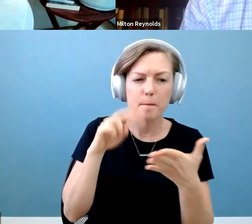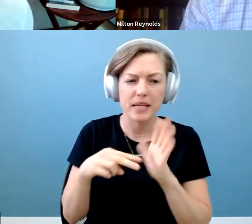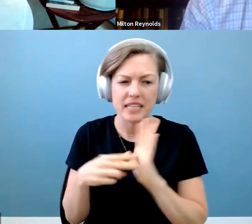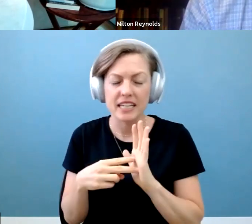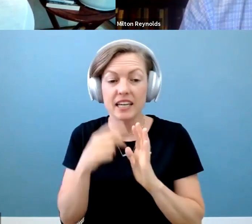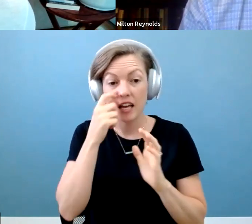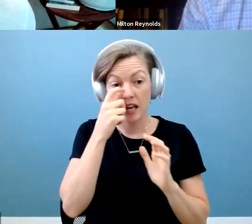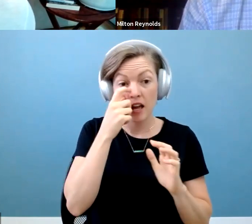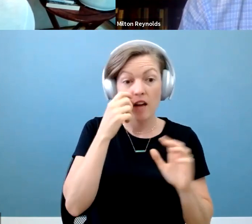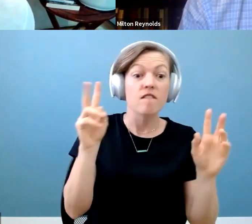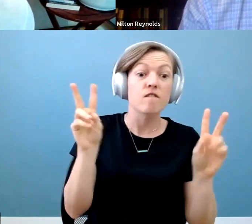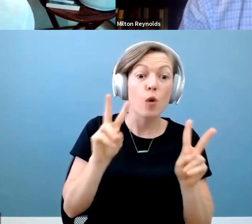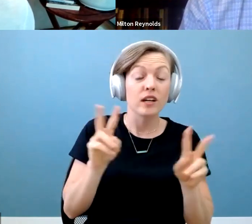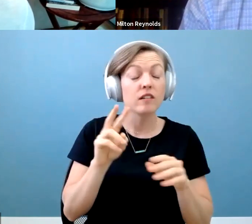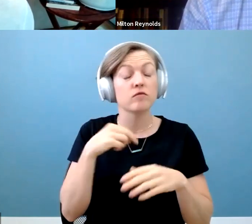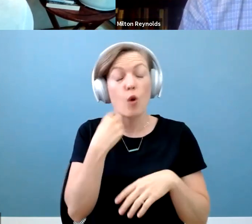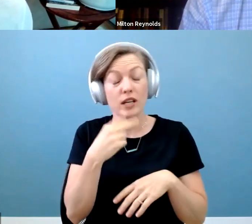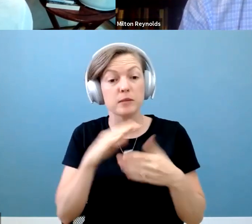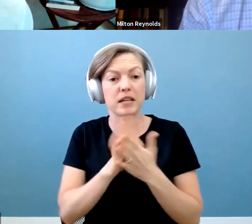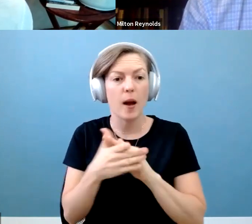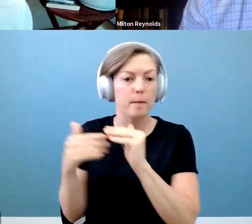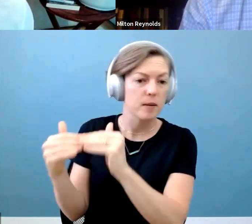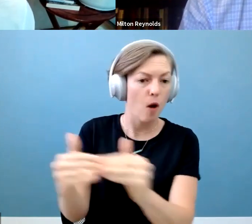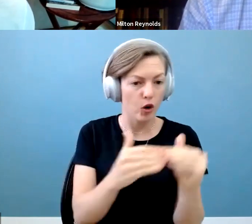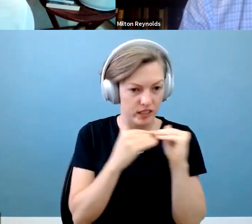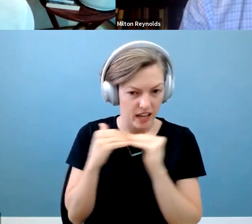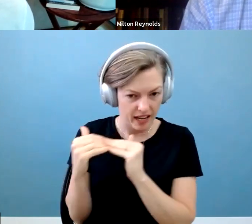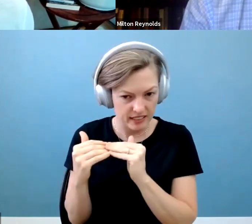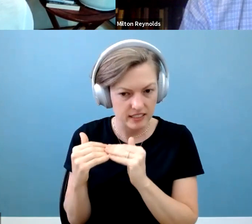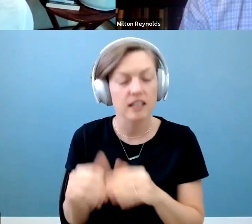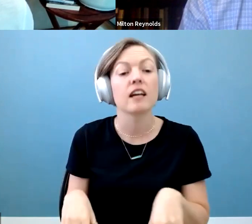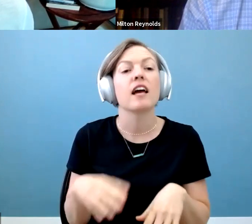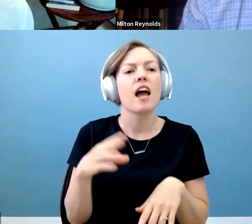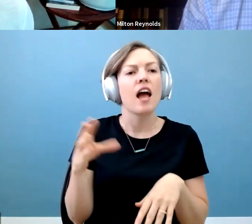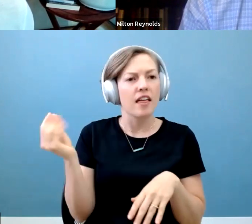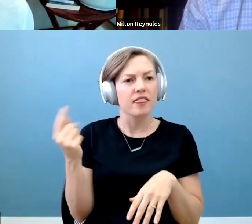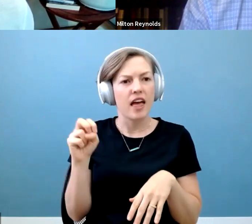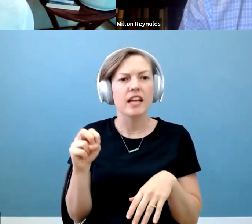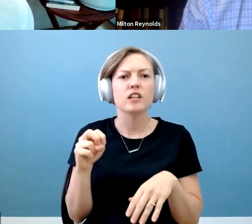democratize voices. And in doing so, we're pushing back against the seductive